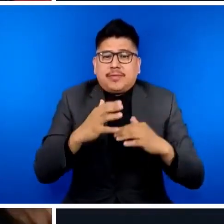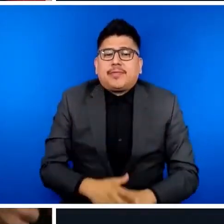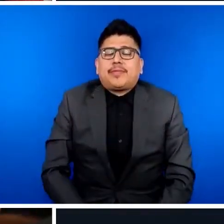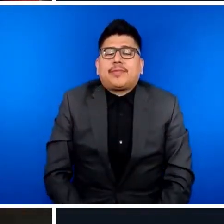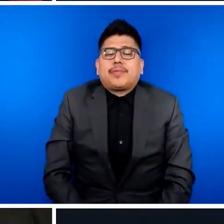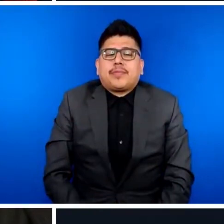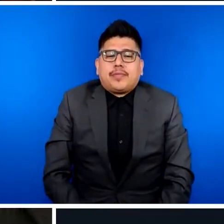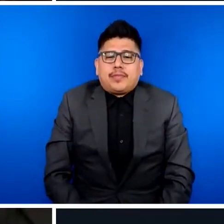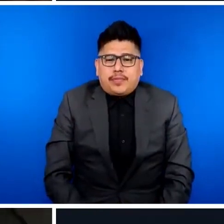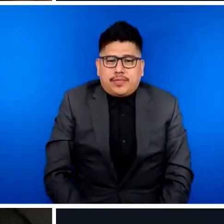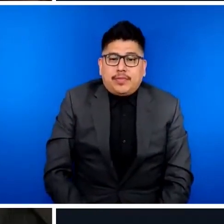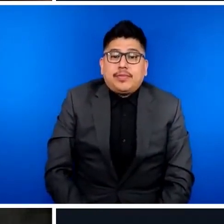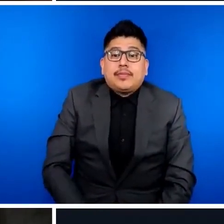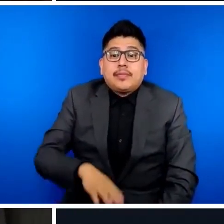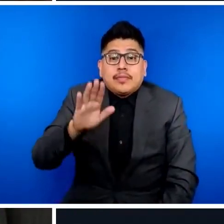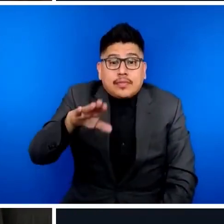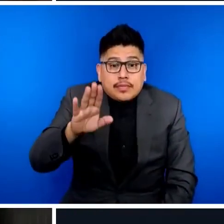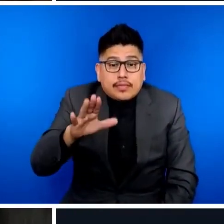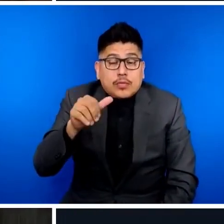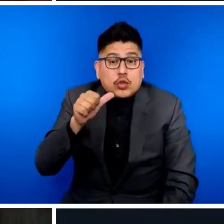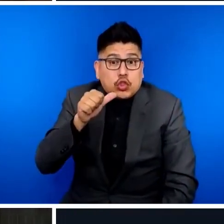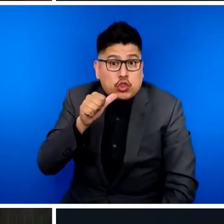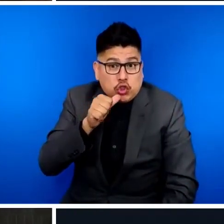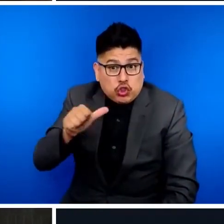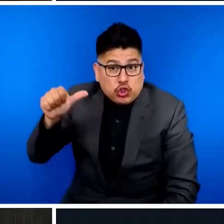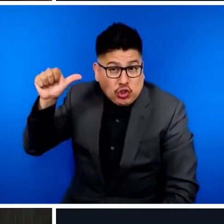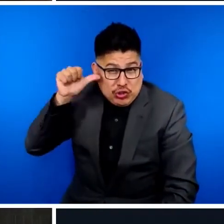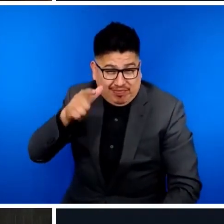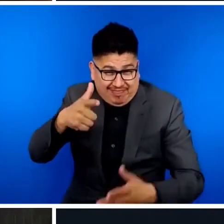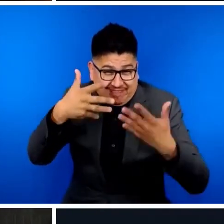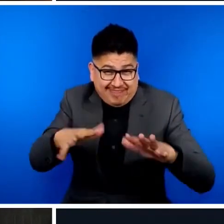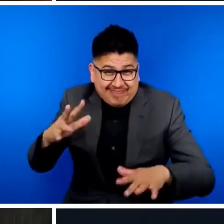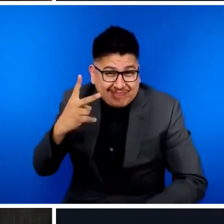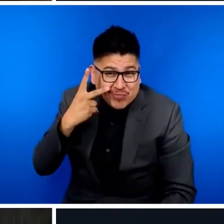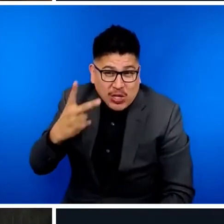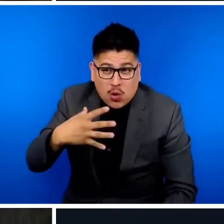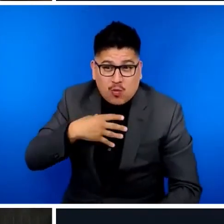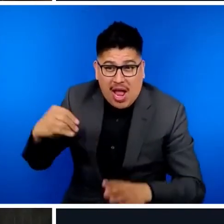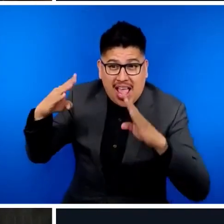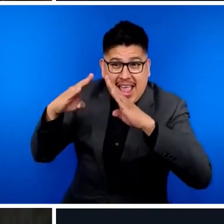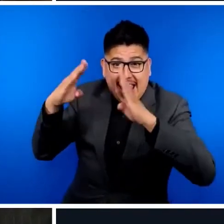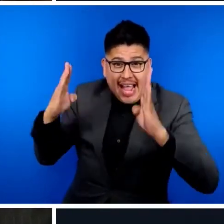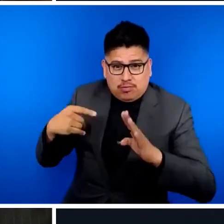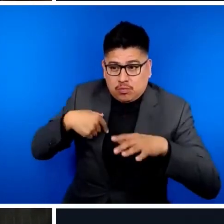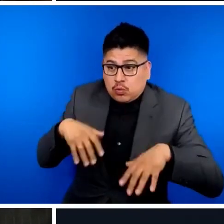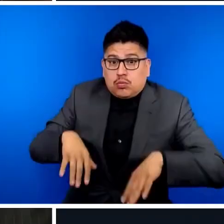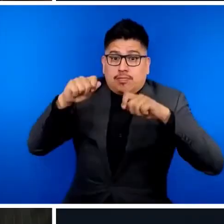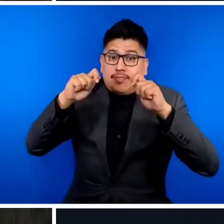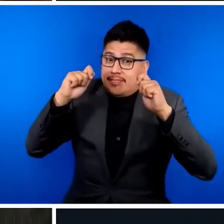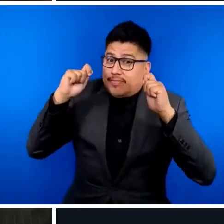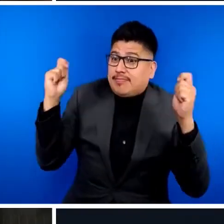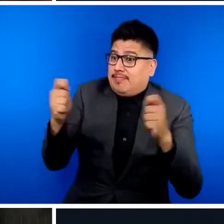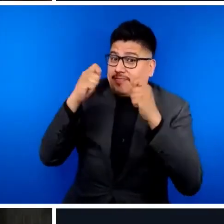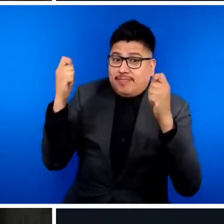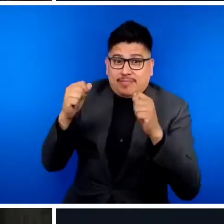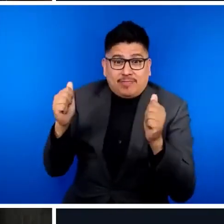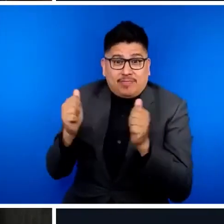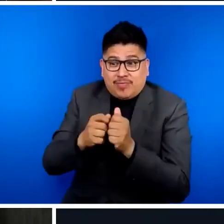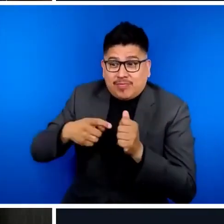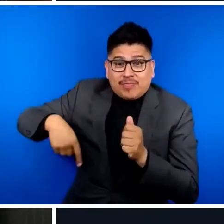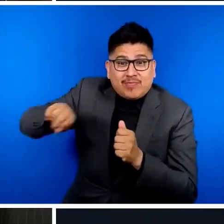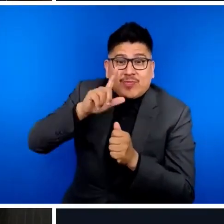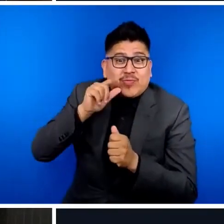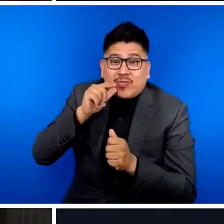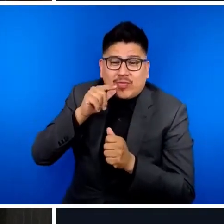And yesterday, as you probably saw at the White House, I hosted a ceremony with Americans who lost their treasured